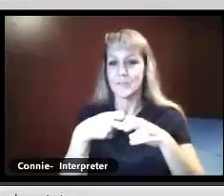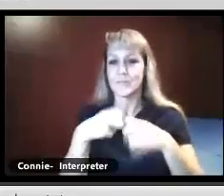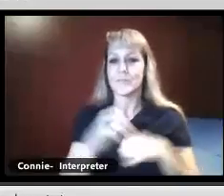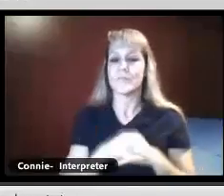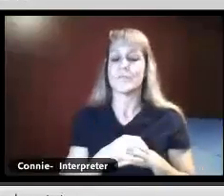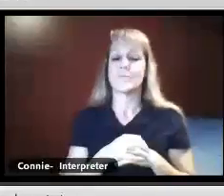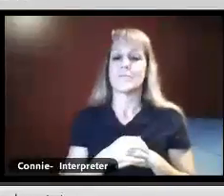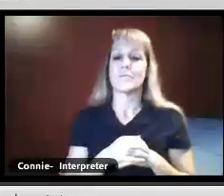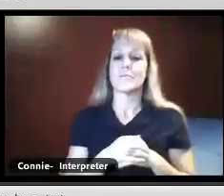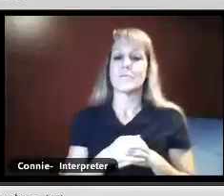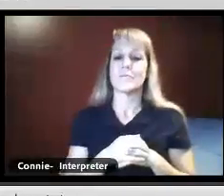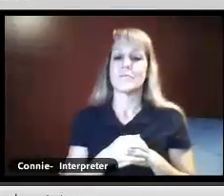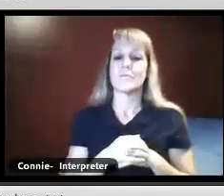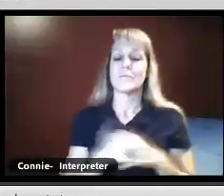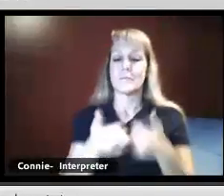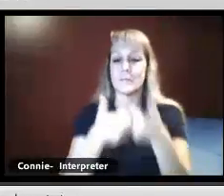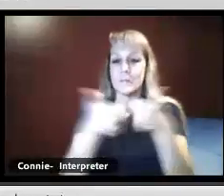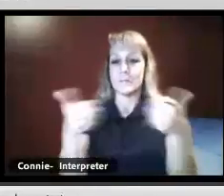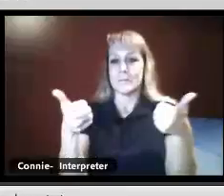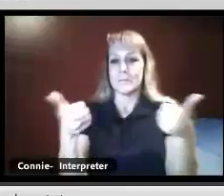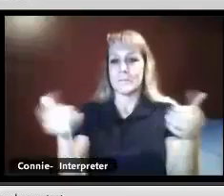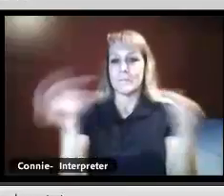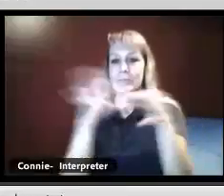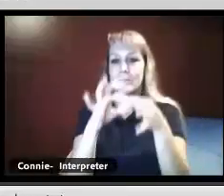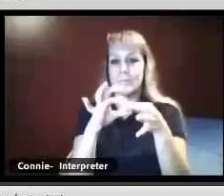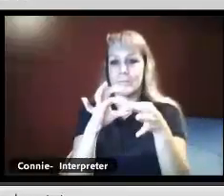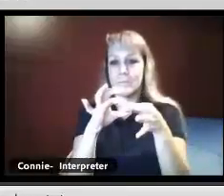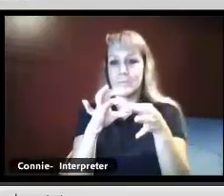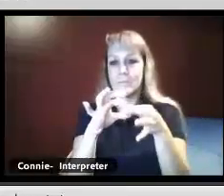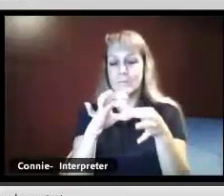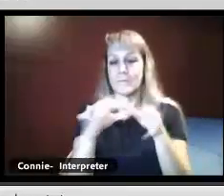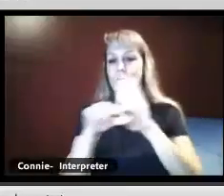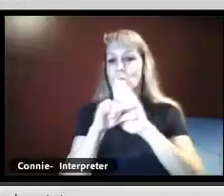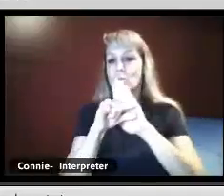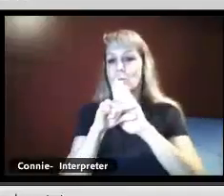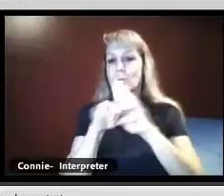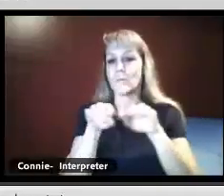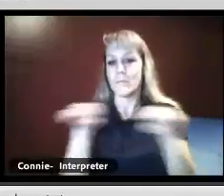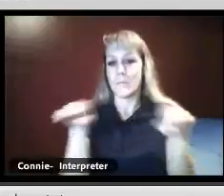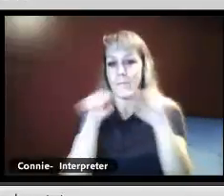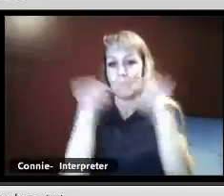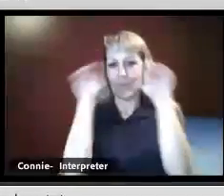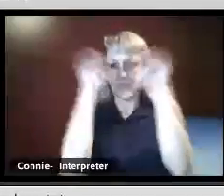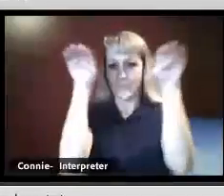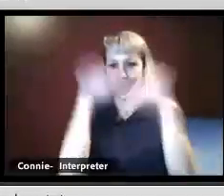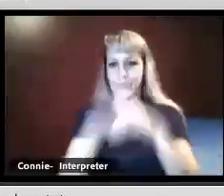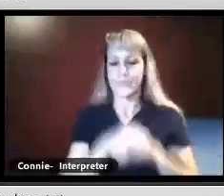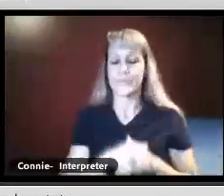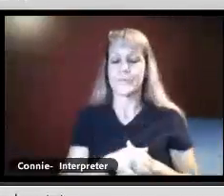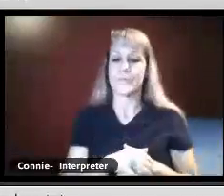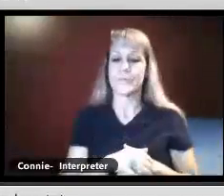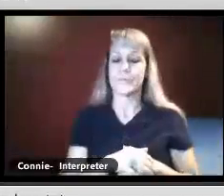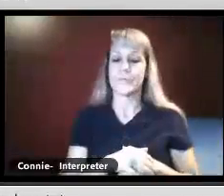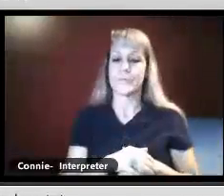that there is a separate link for grade level, specifically for grade level.